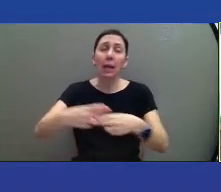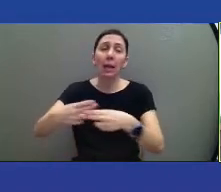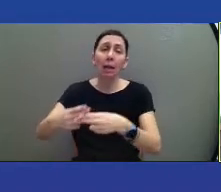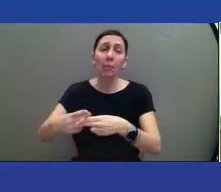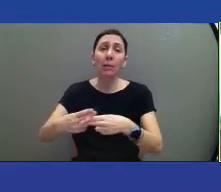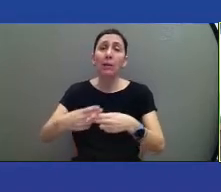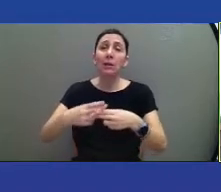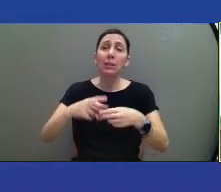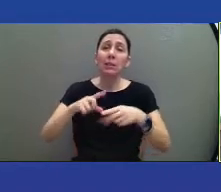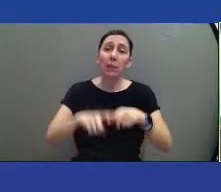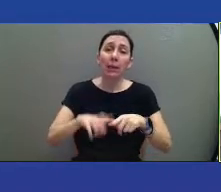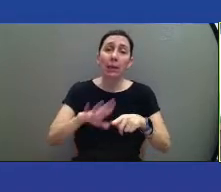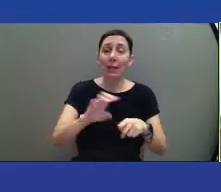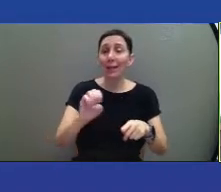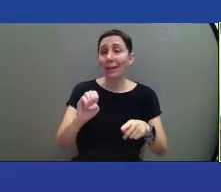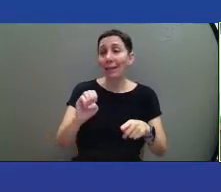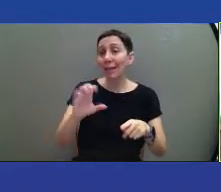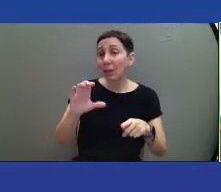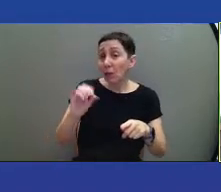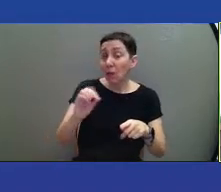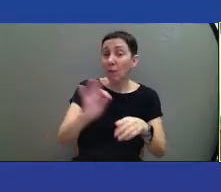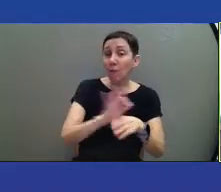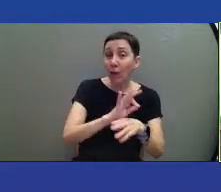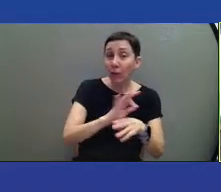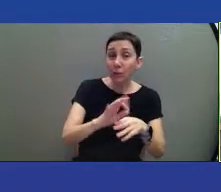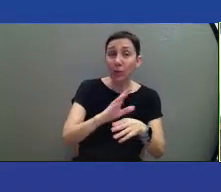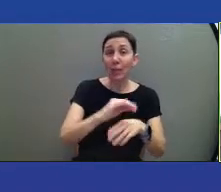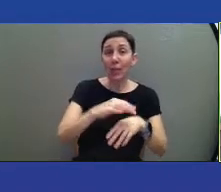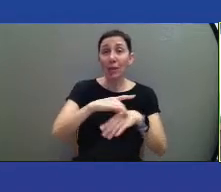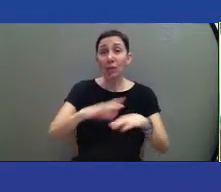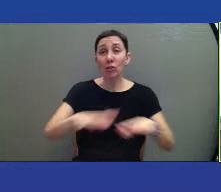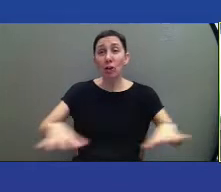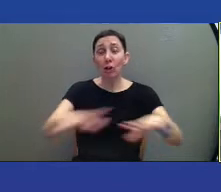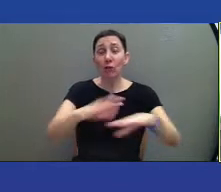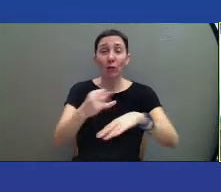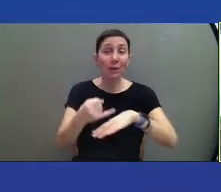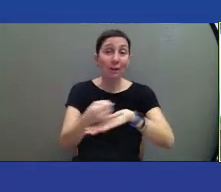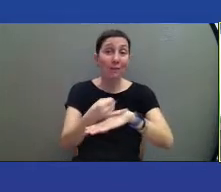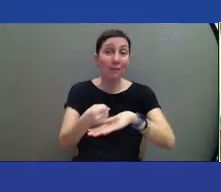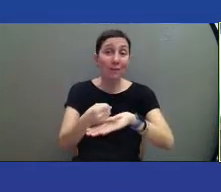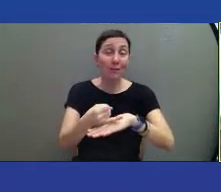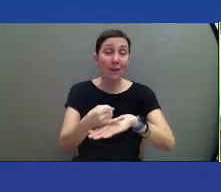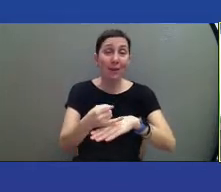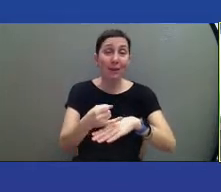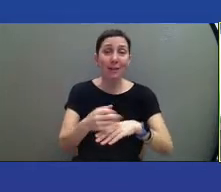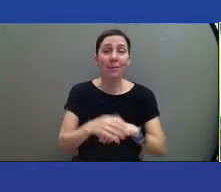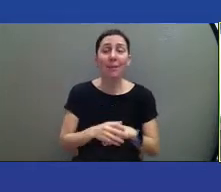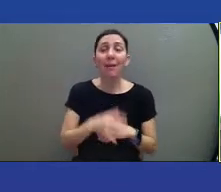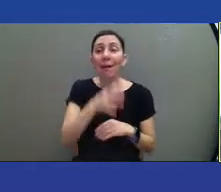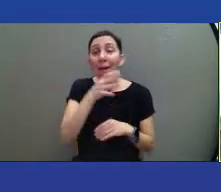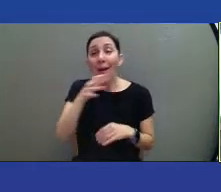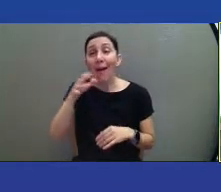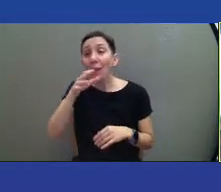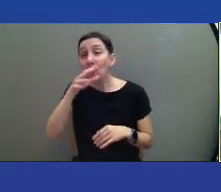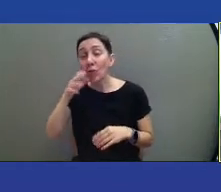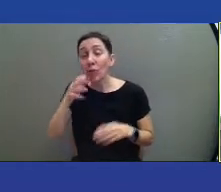ecological function and the overall geography of the island's landscapes. So agriculture, individual and